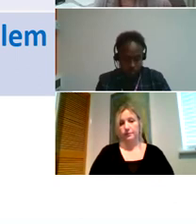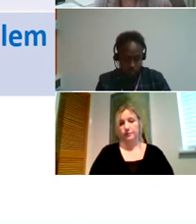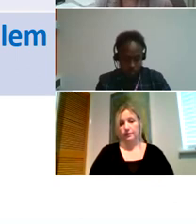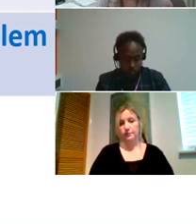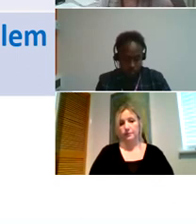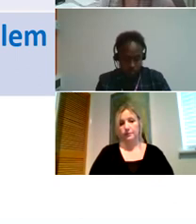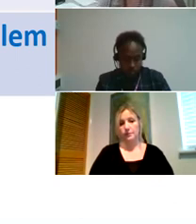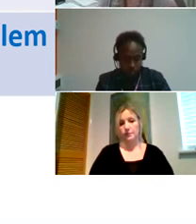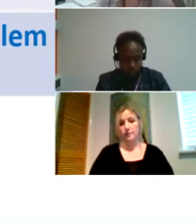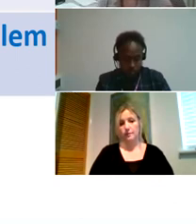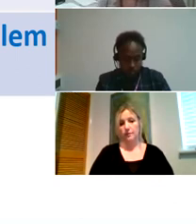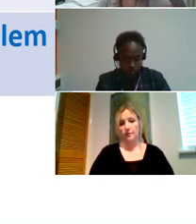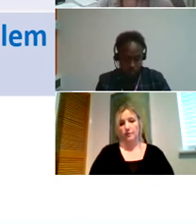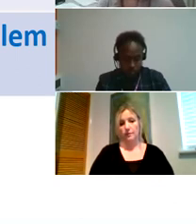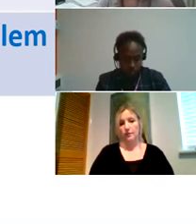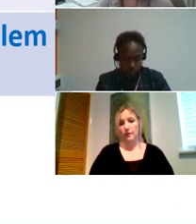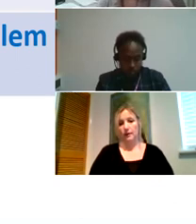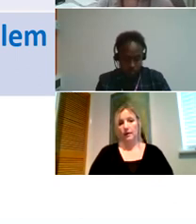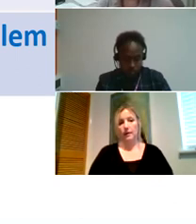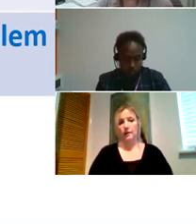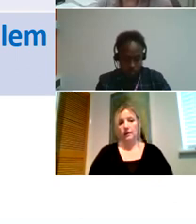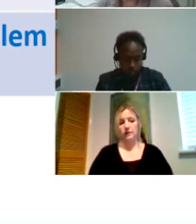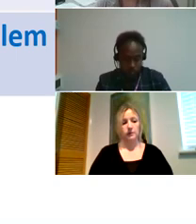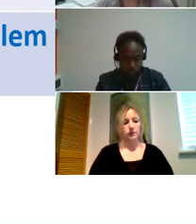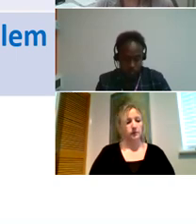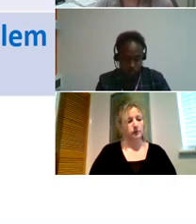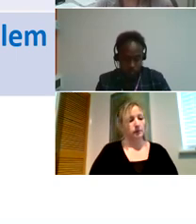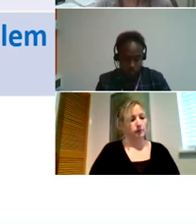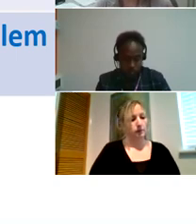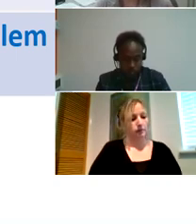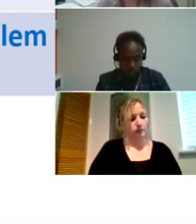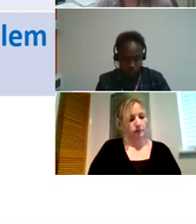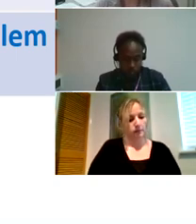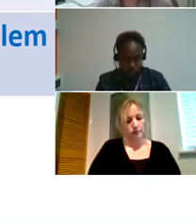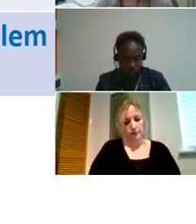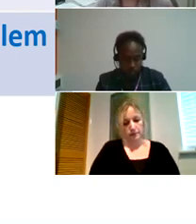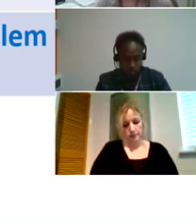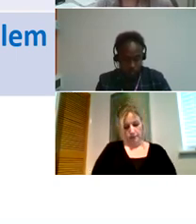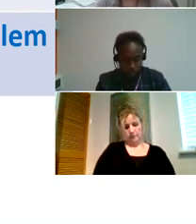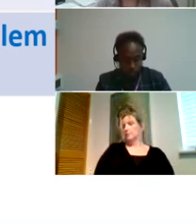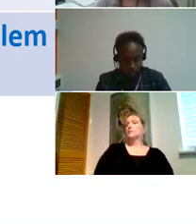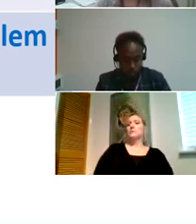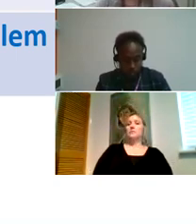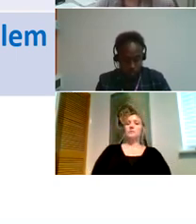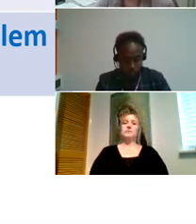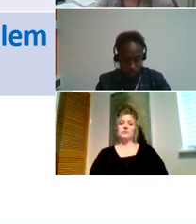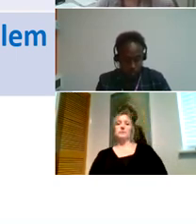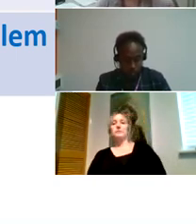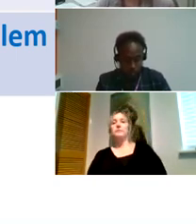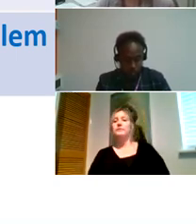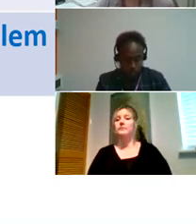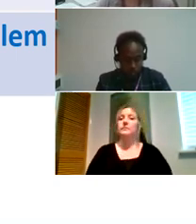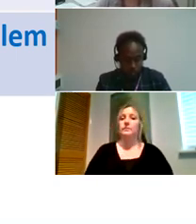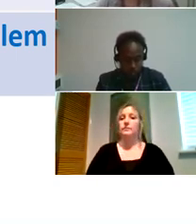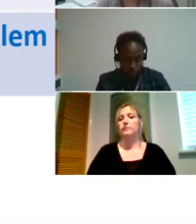regards to how you will learn within the classroom situation, as long